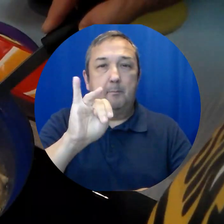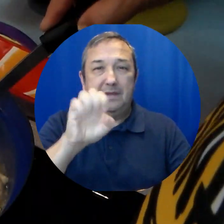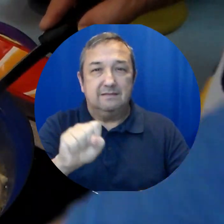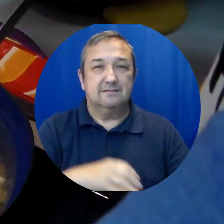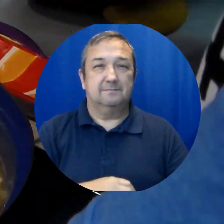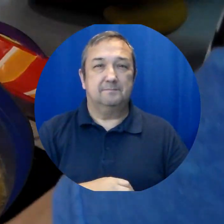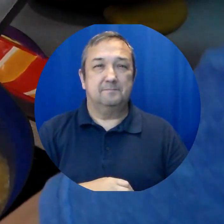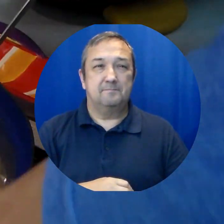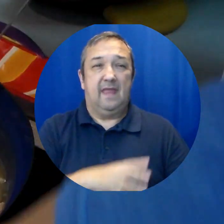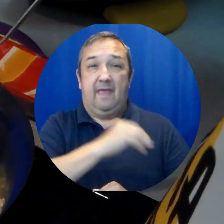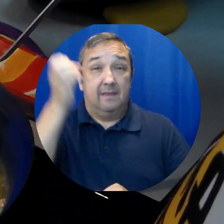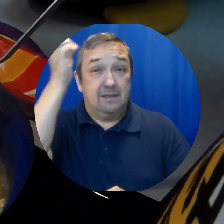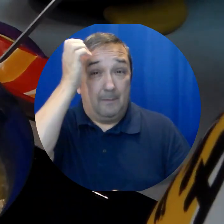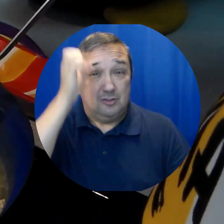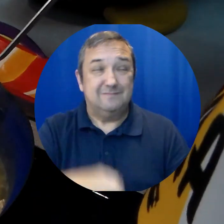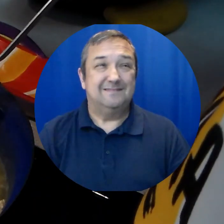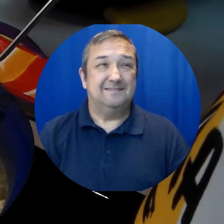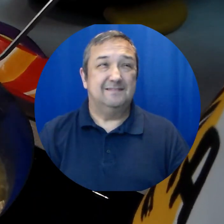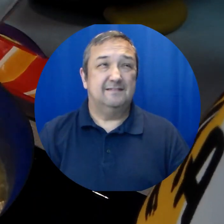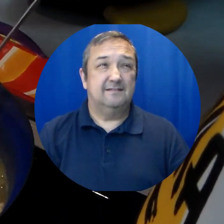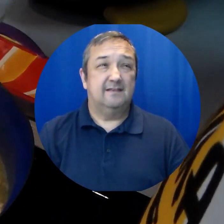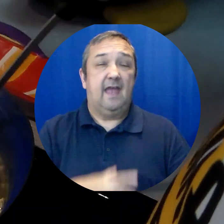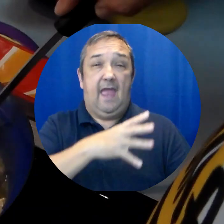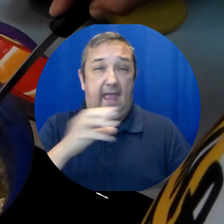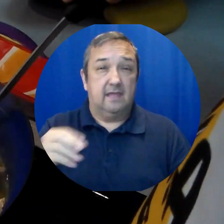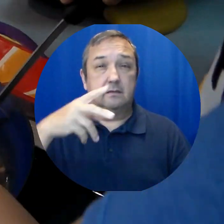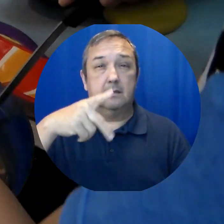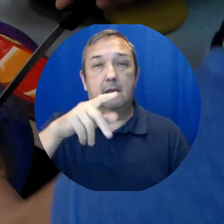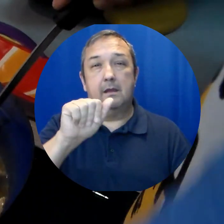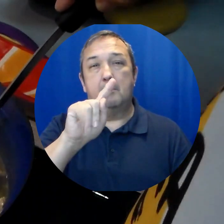beans and the cabbage.